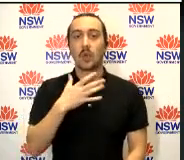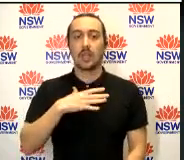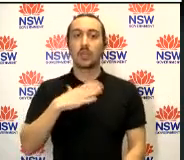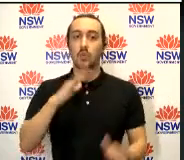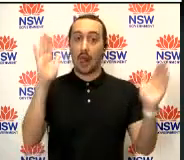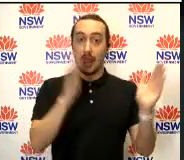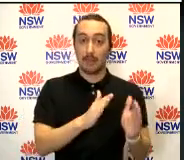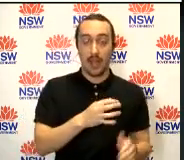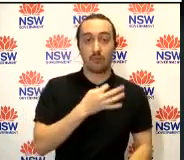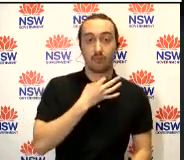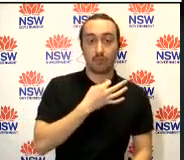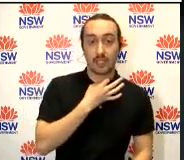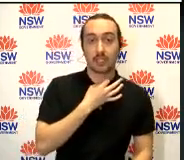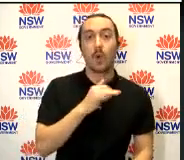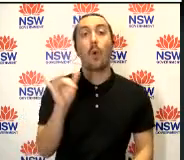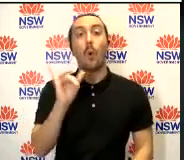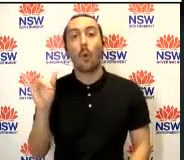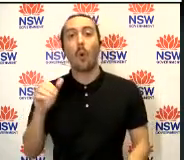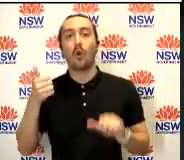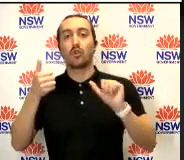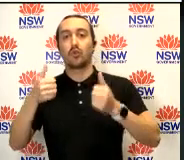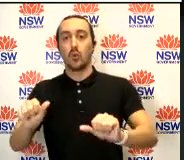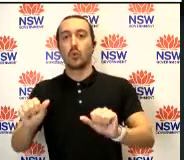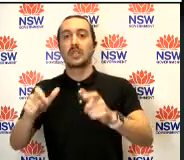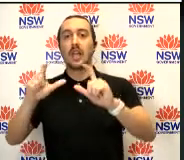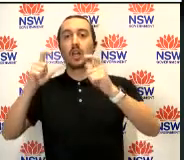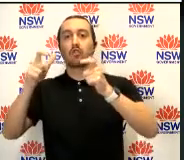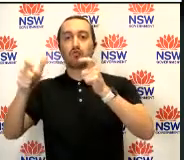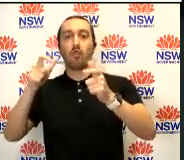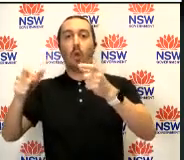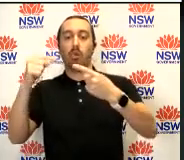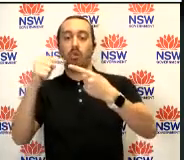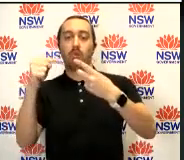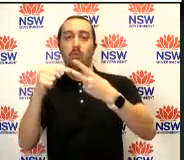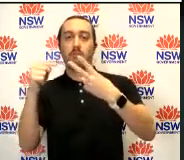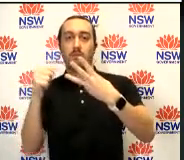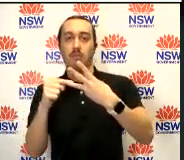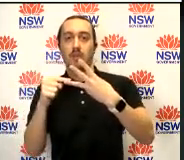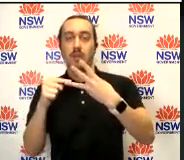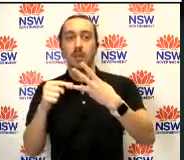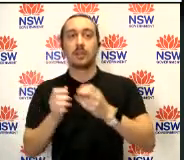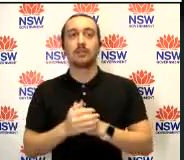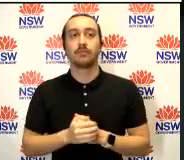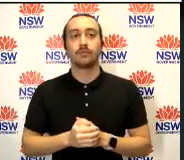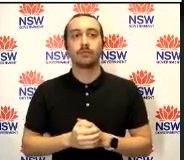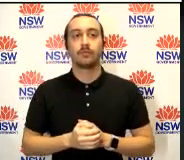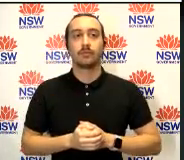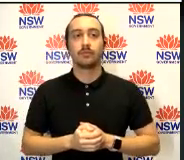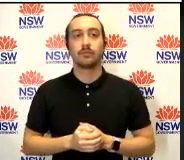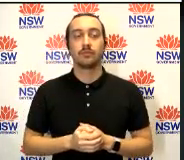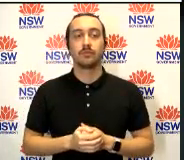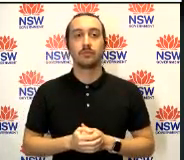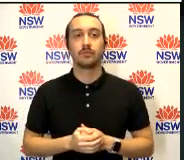control, the ongoing maintenance of controls, and the reviewing of the implemented control measures.